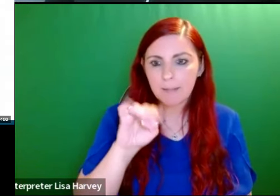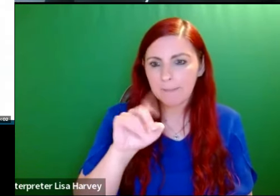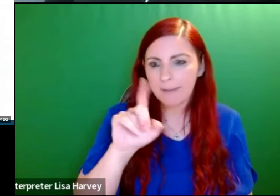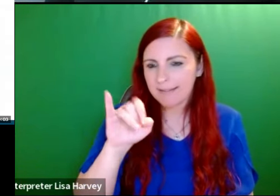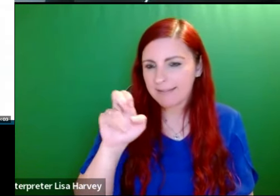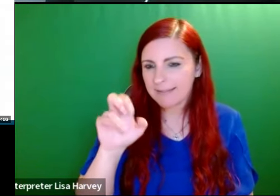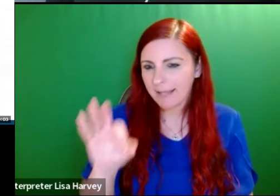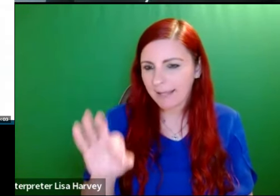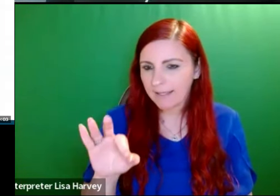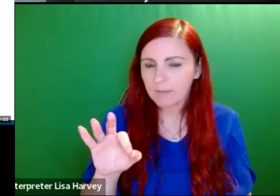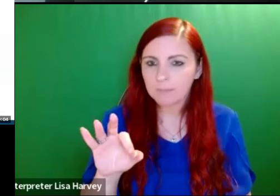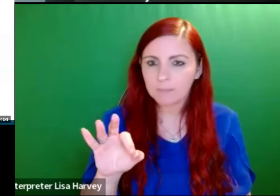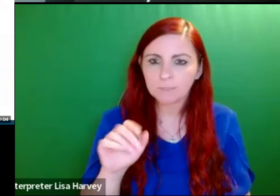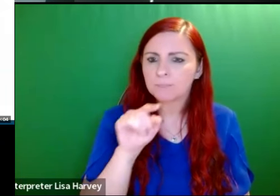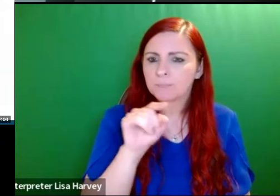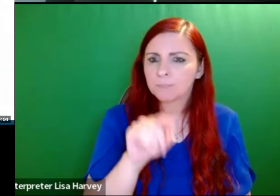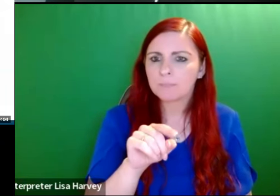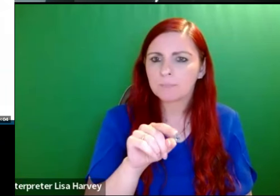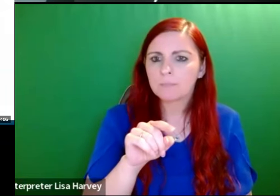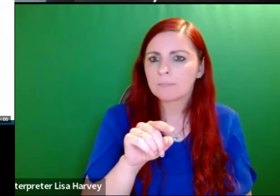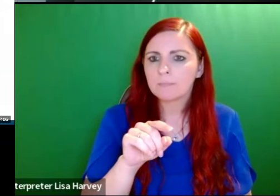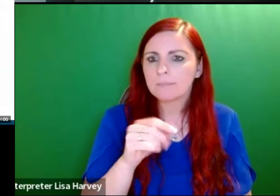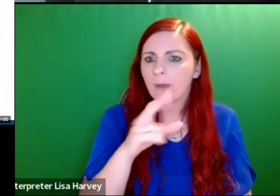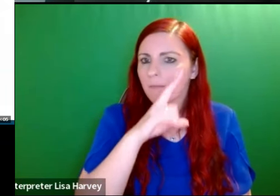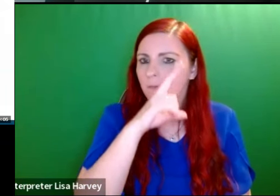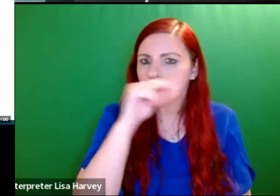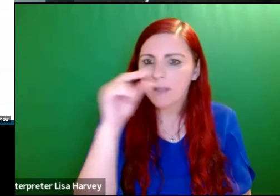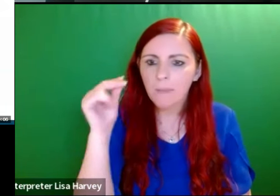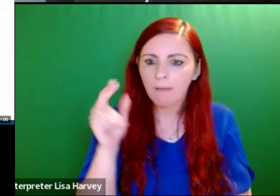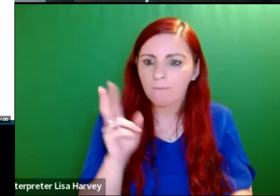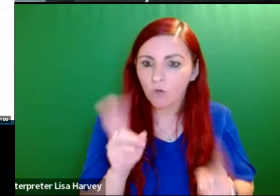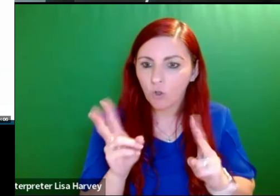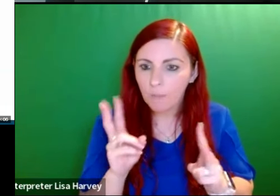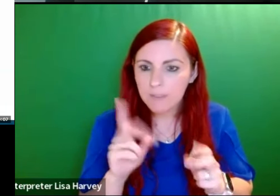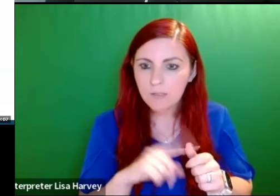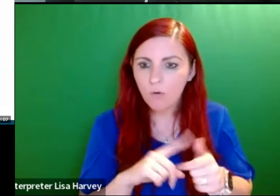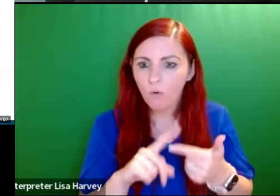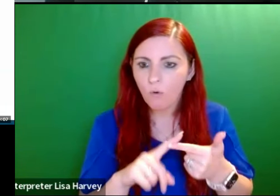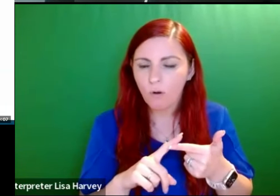Depicting signs then are just including verbs and